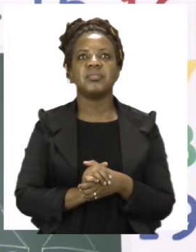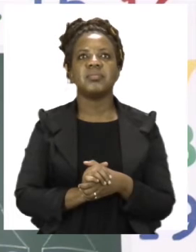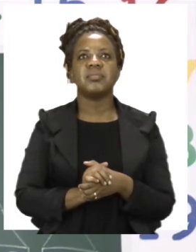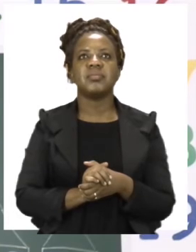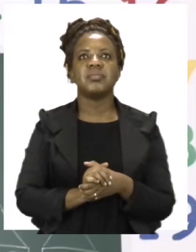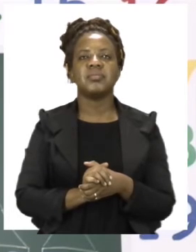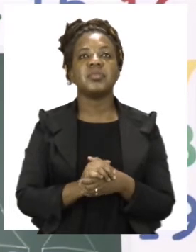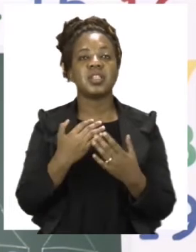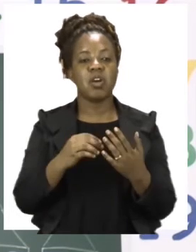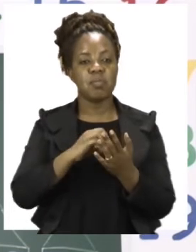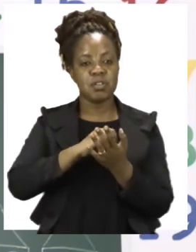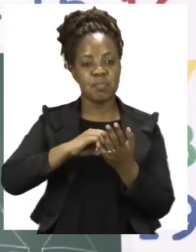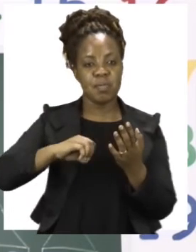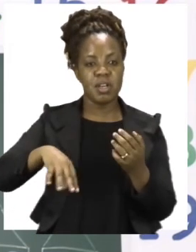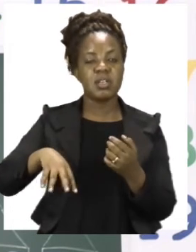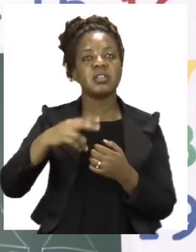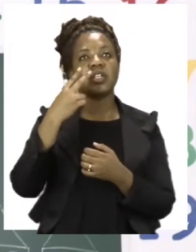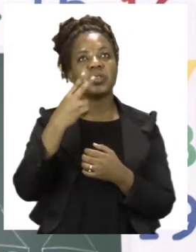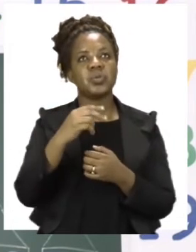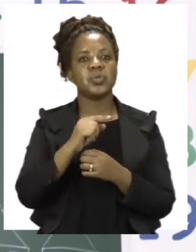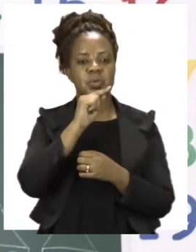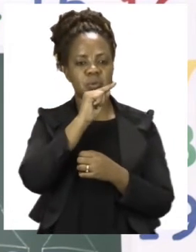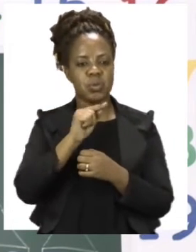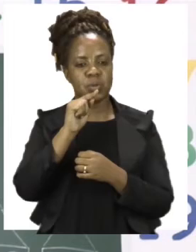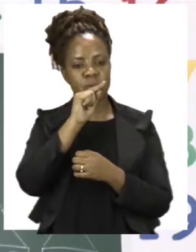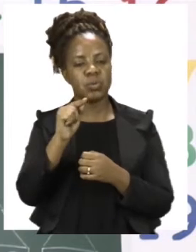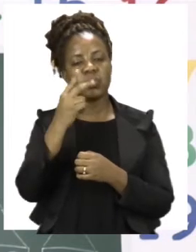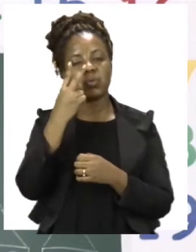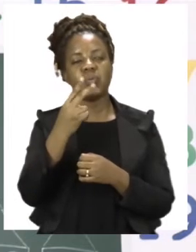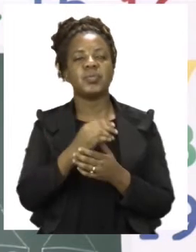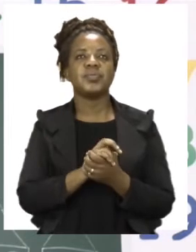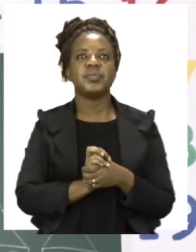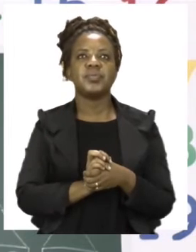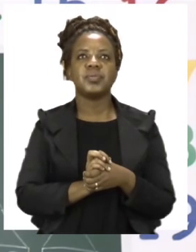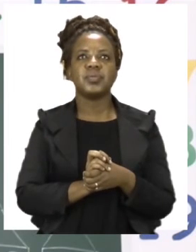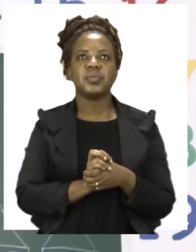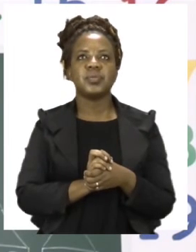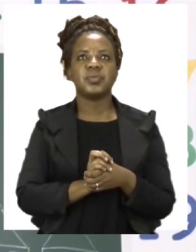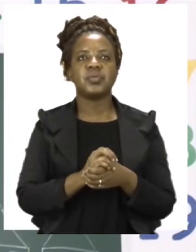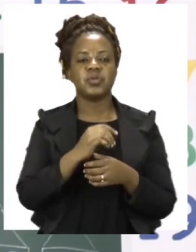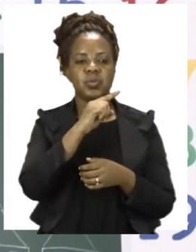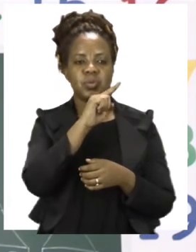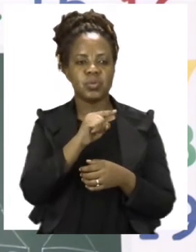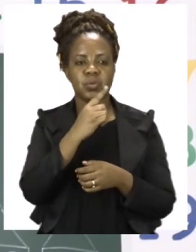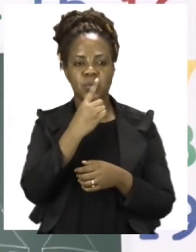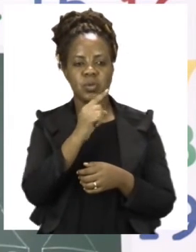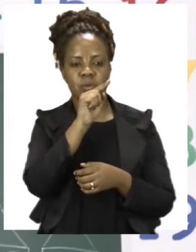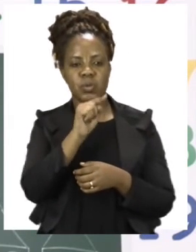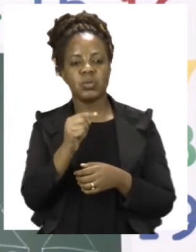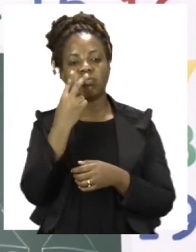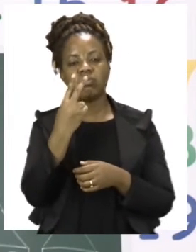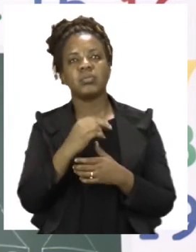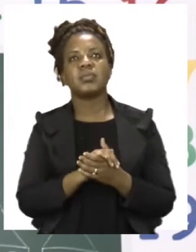away 2. So we're going to cross out 2. 1,